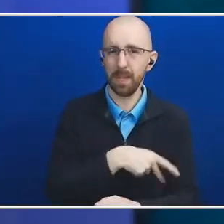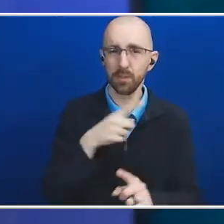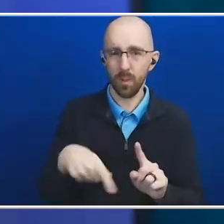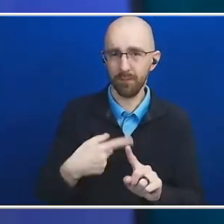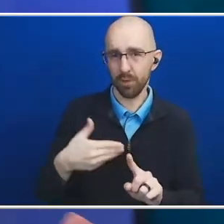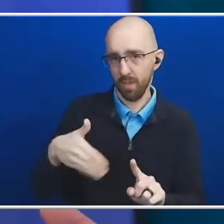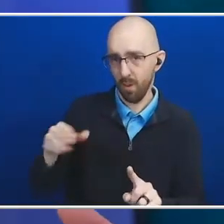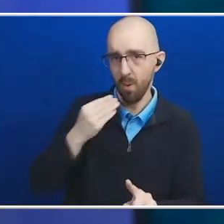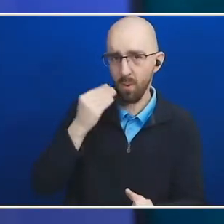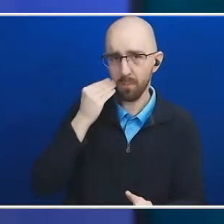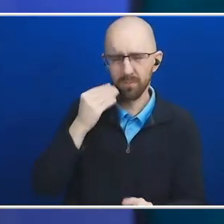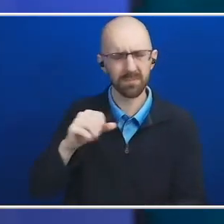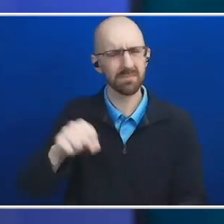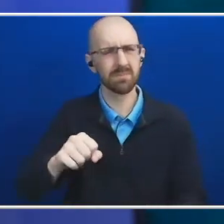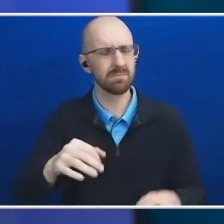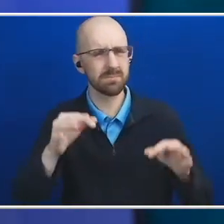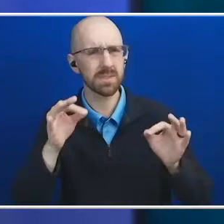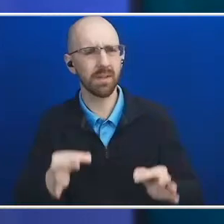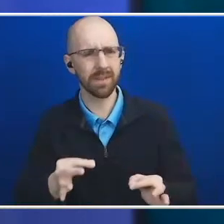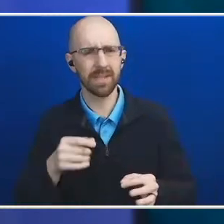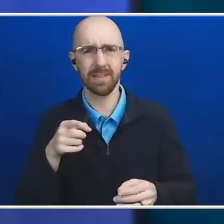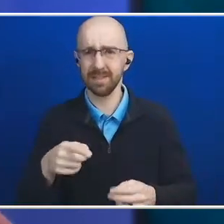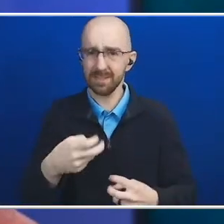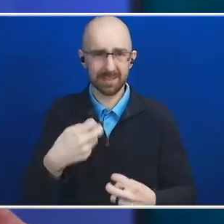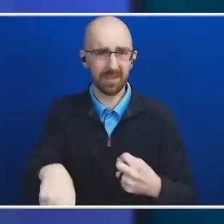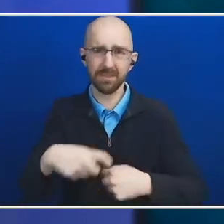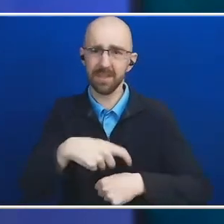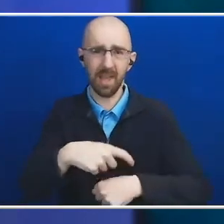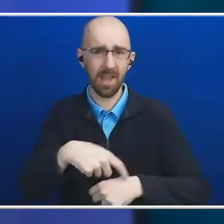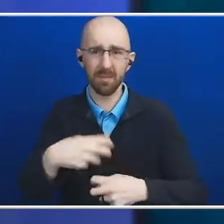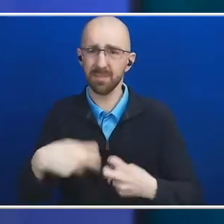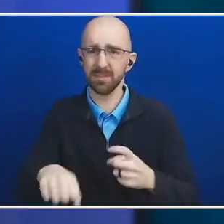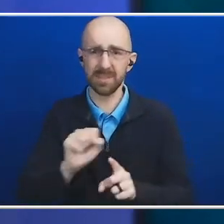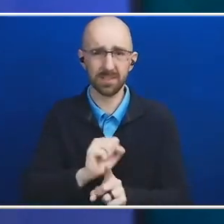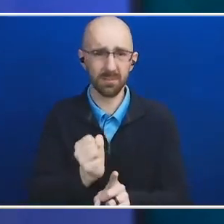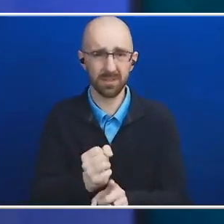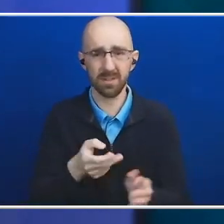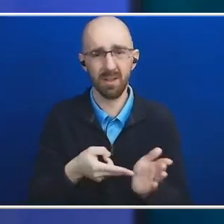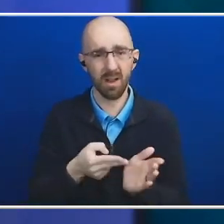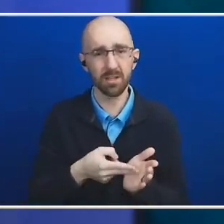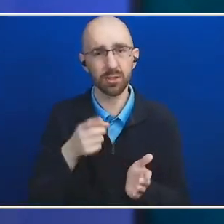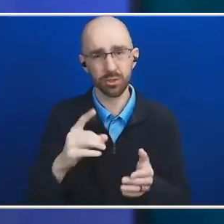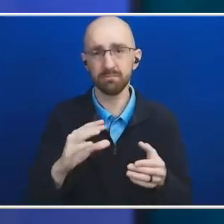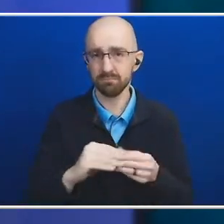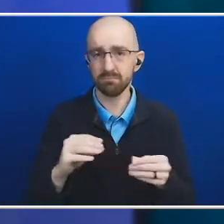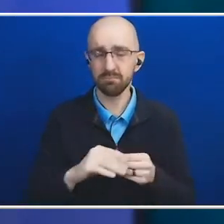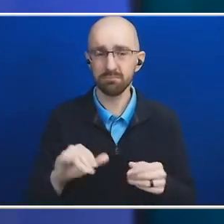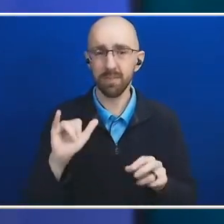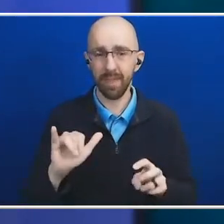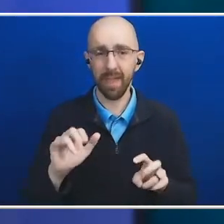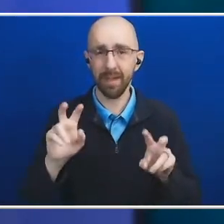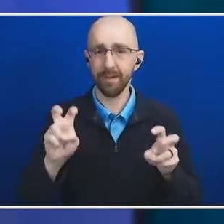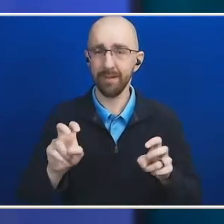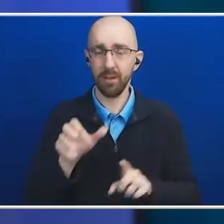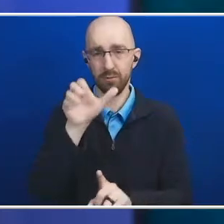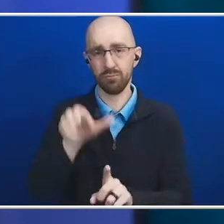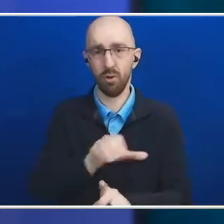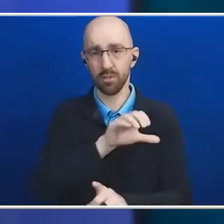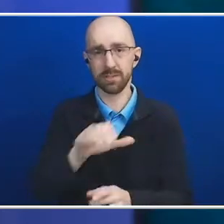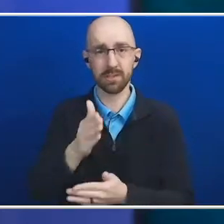mean, this is a very trying time. You know, it's honestly what she's talking about. This is the cross that unfortunately some women have to